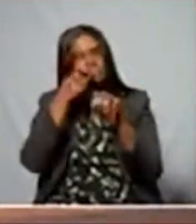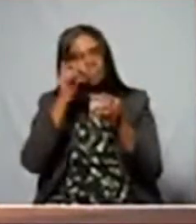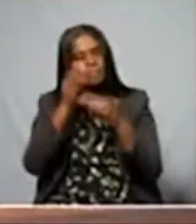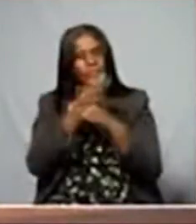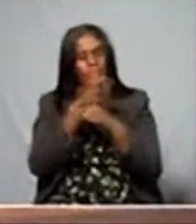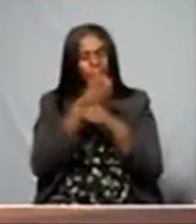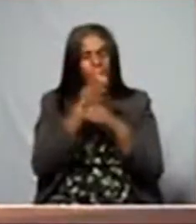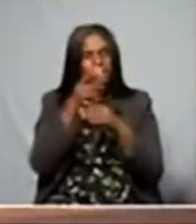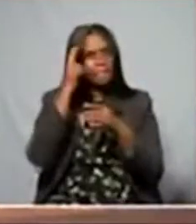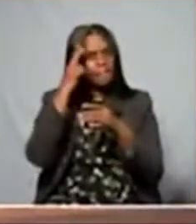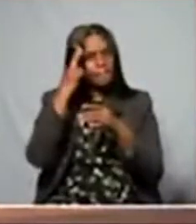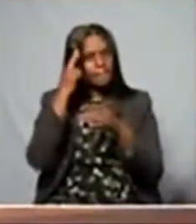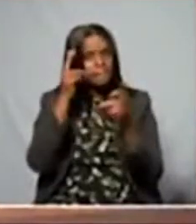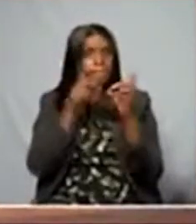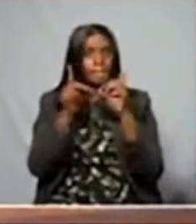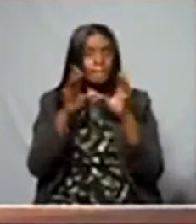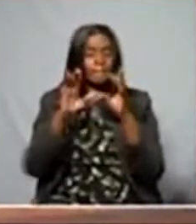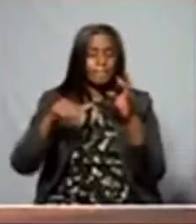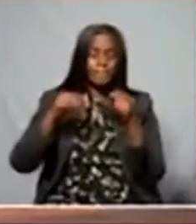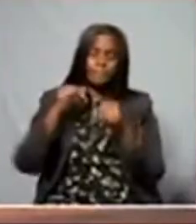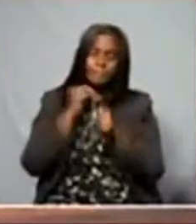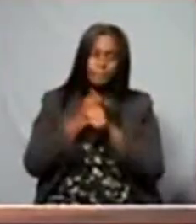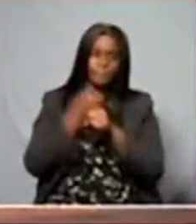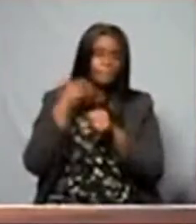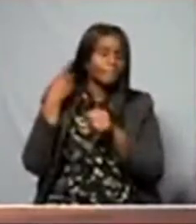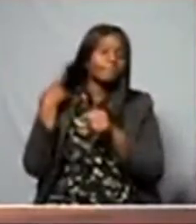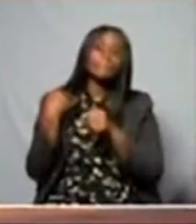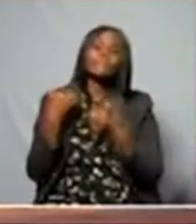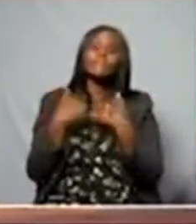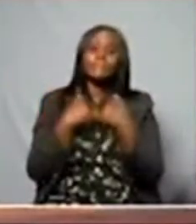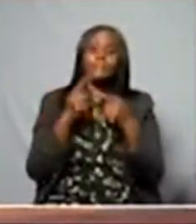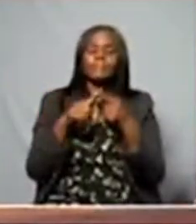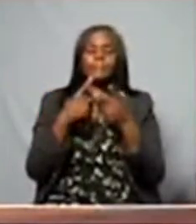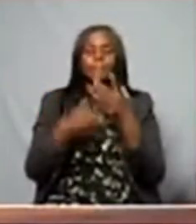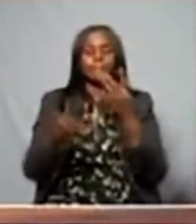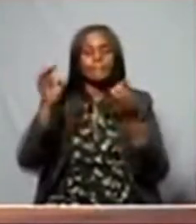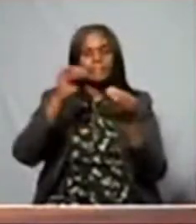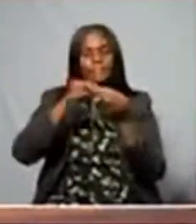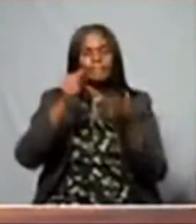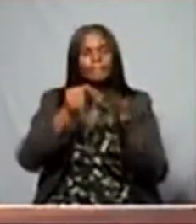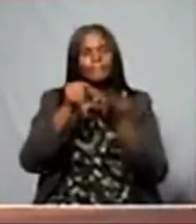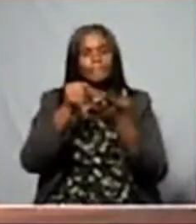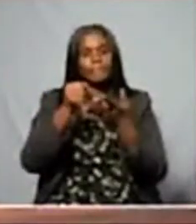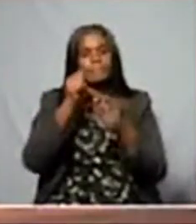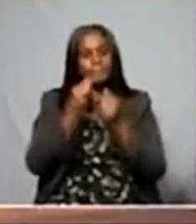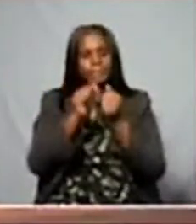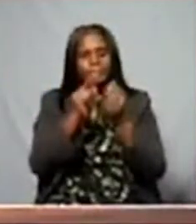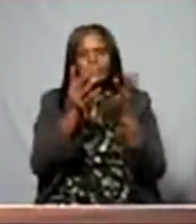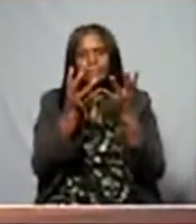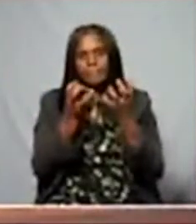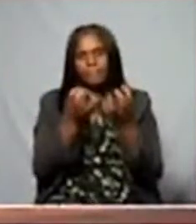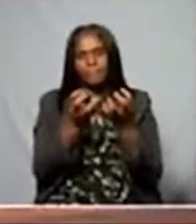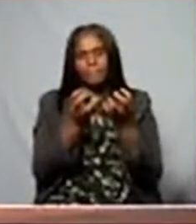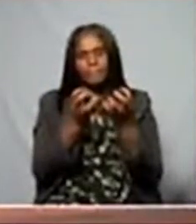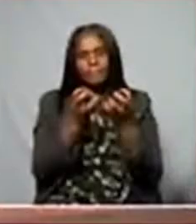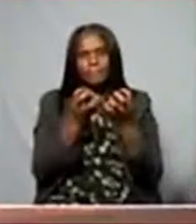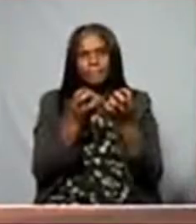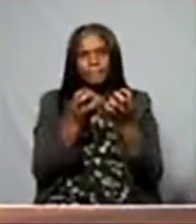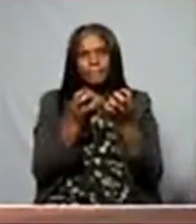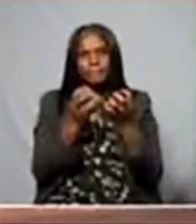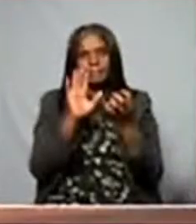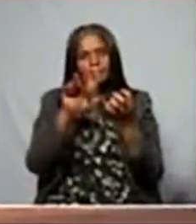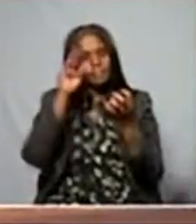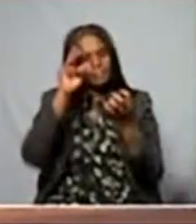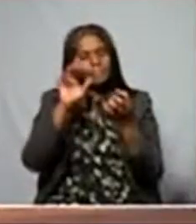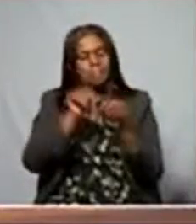because you remember, Director, last year we had to do a supplementary budget due to the drought, and your ministry